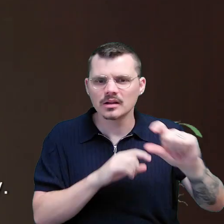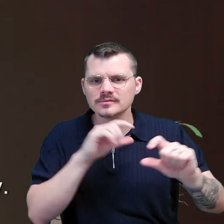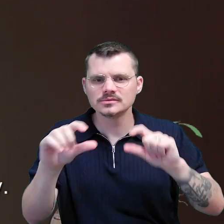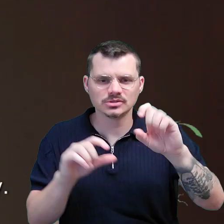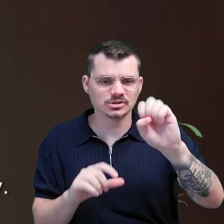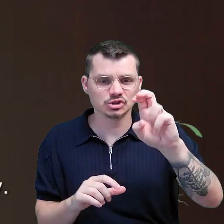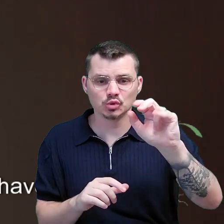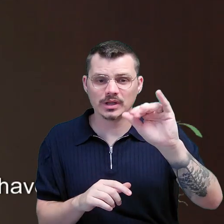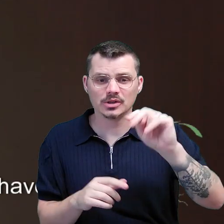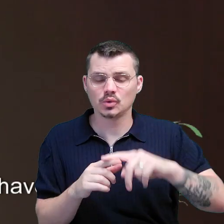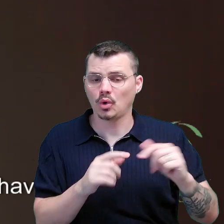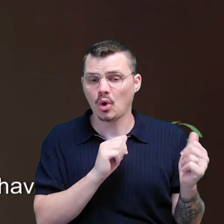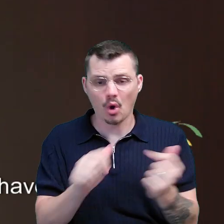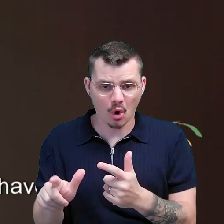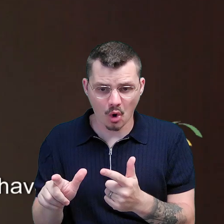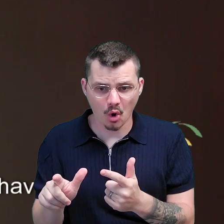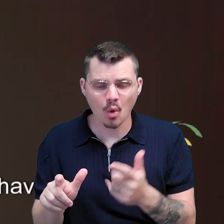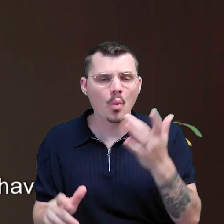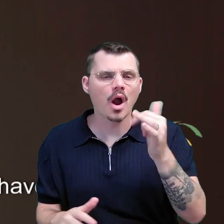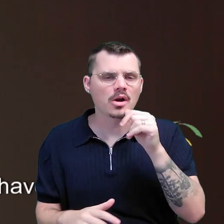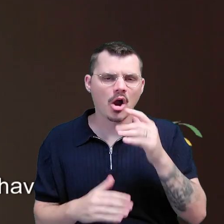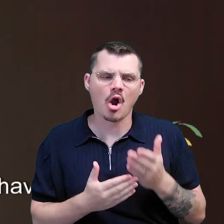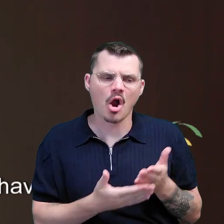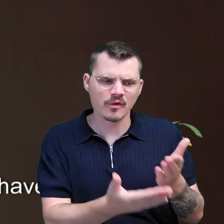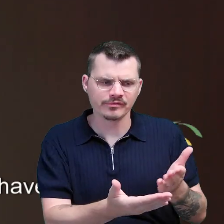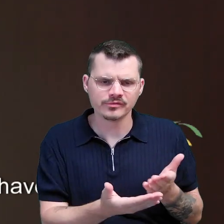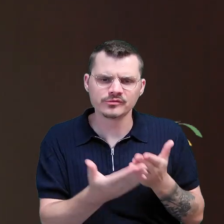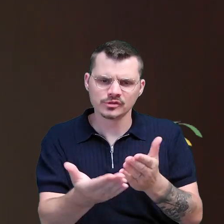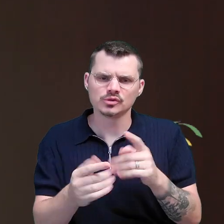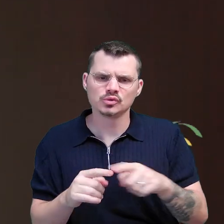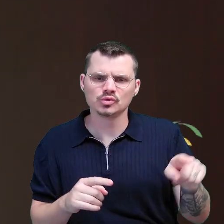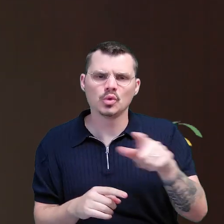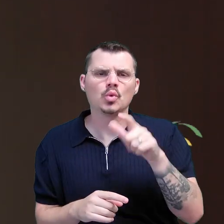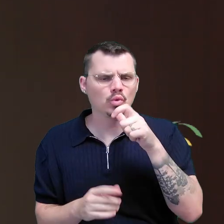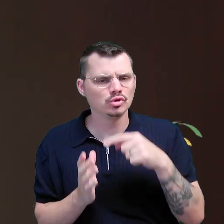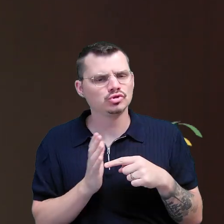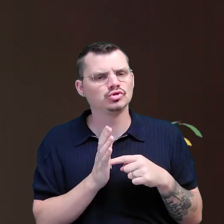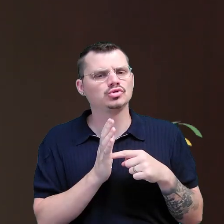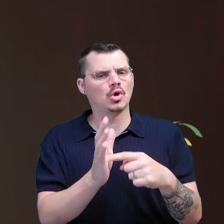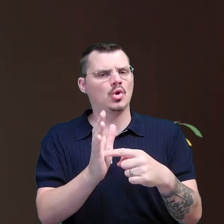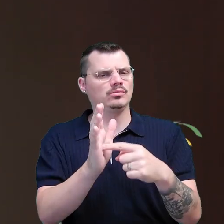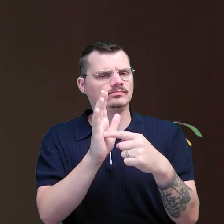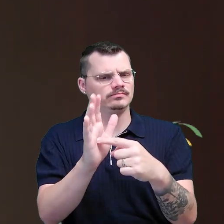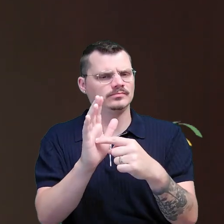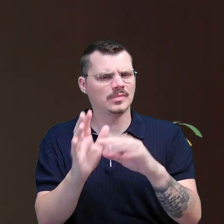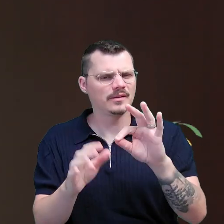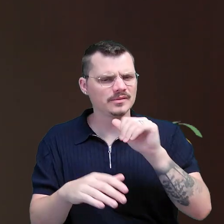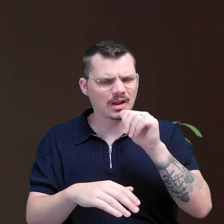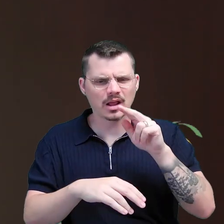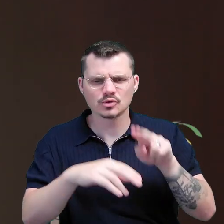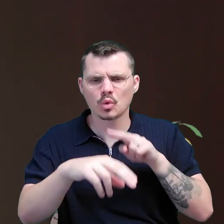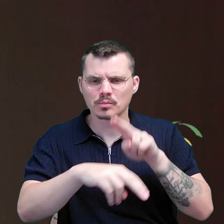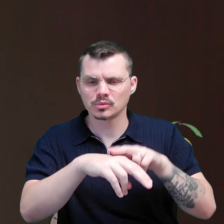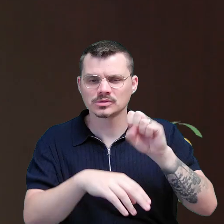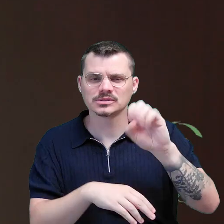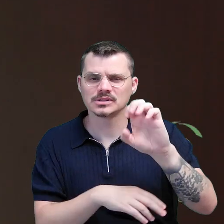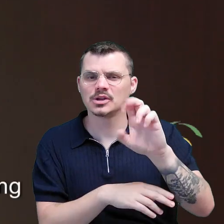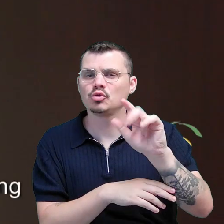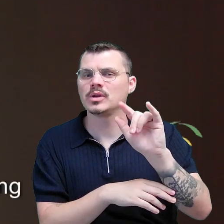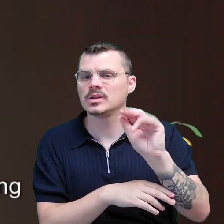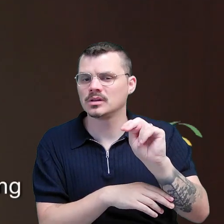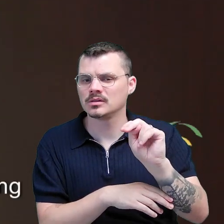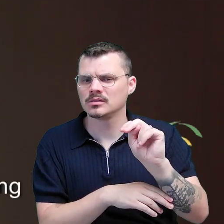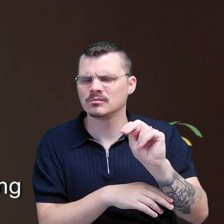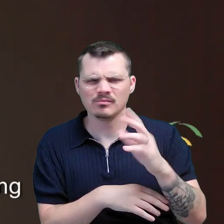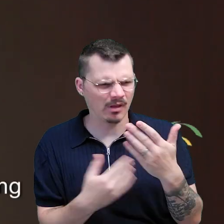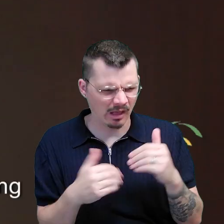secretin to everybody. How about we offer secretin to people that have symptoms of abnormal secretin functioning? Well,